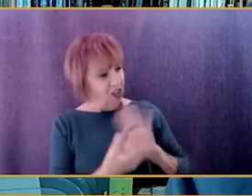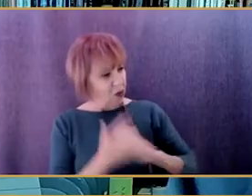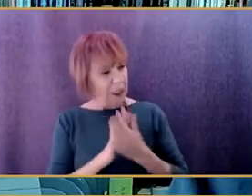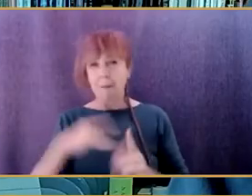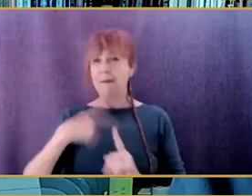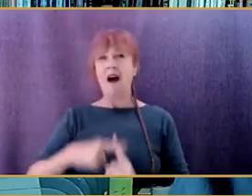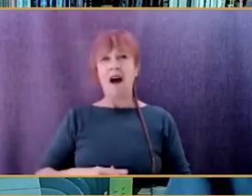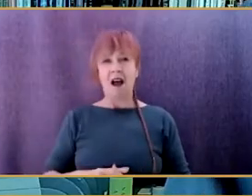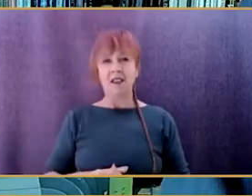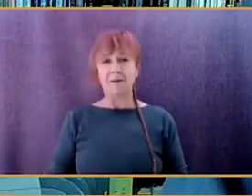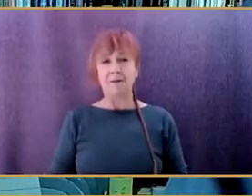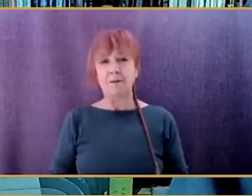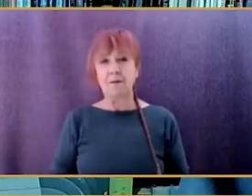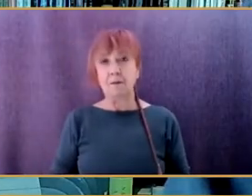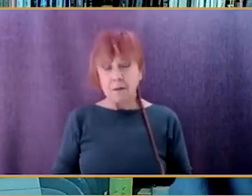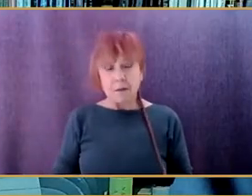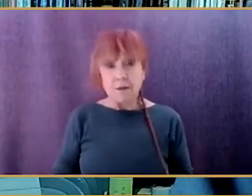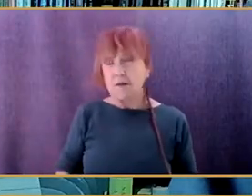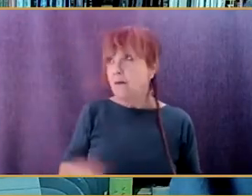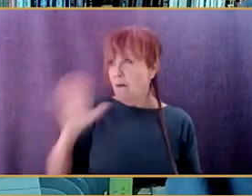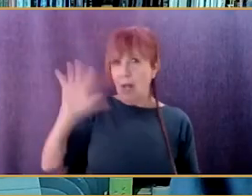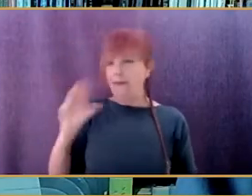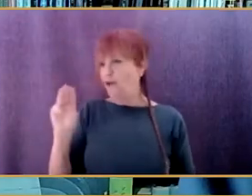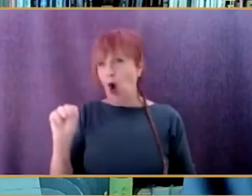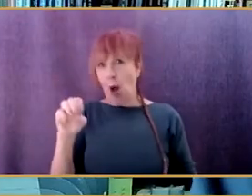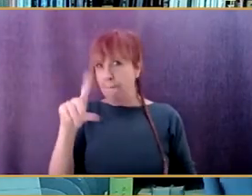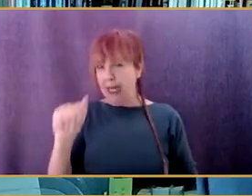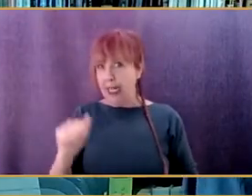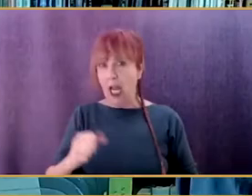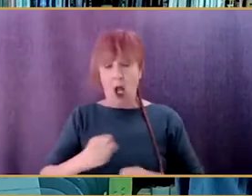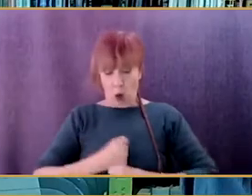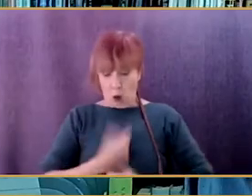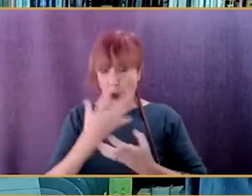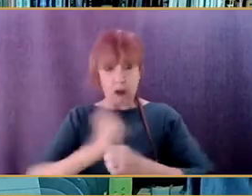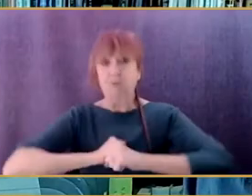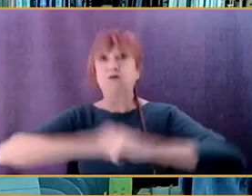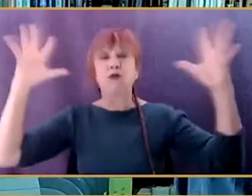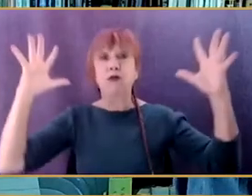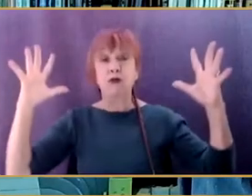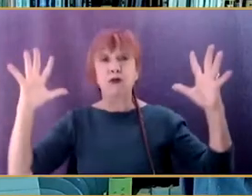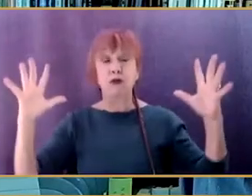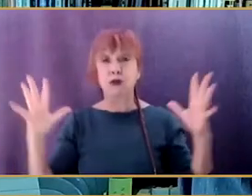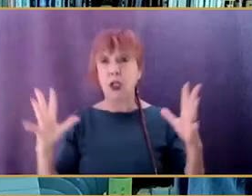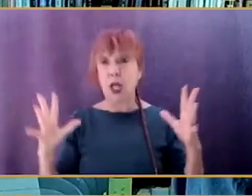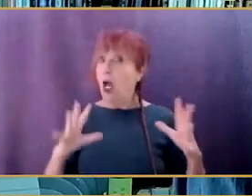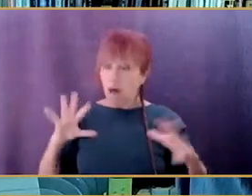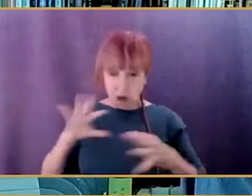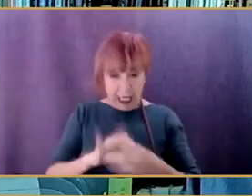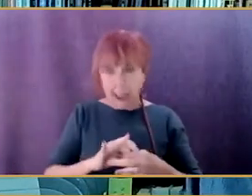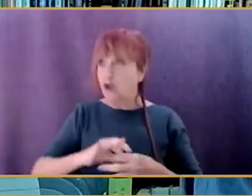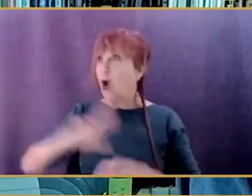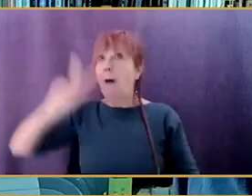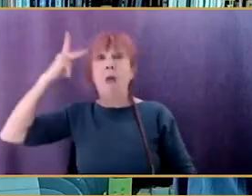There was a media explosion of poetry and performance Which was not unrelated to the politics of